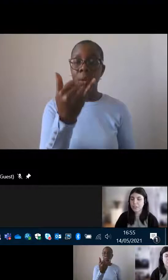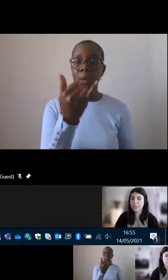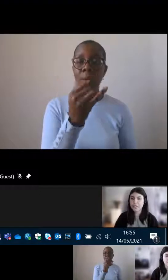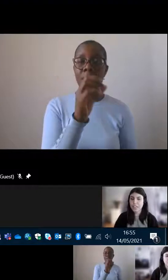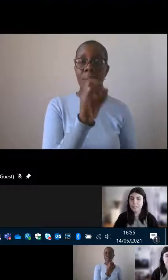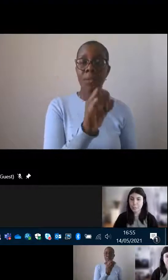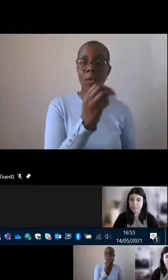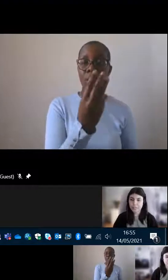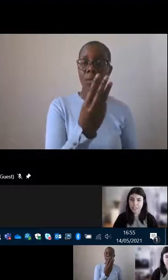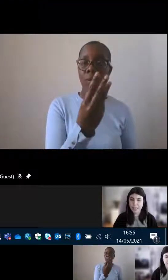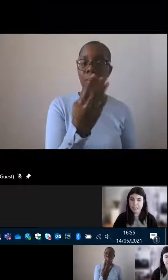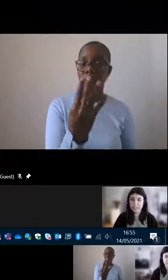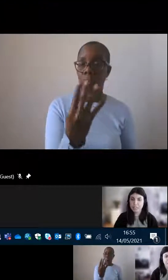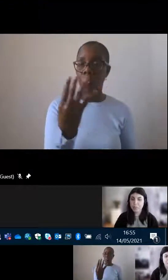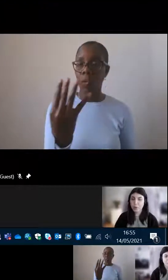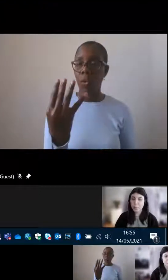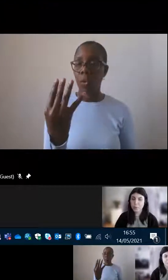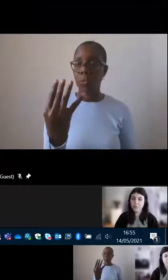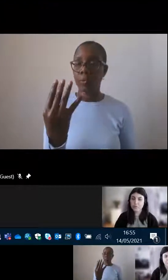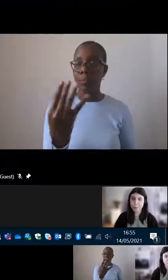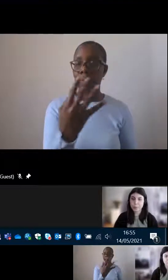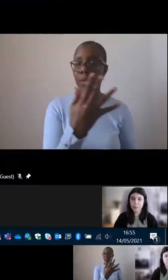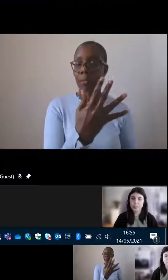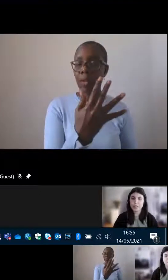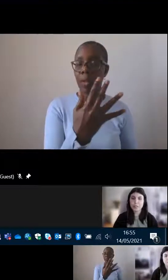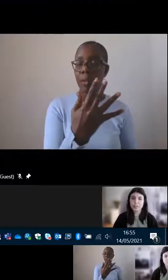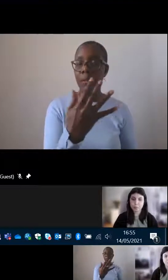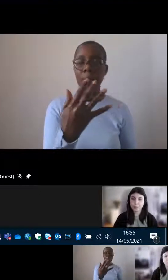0344 515